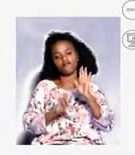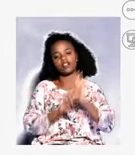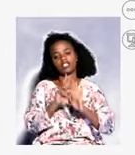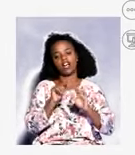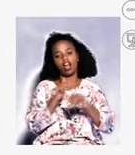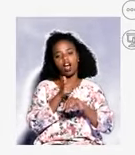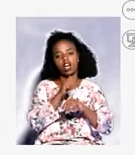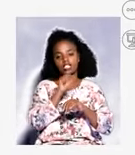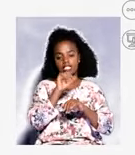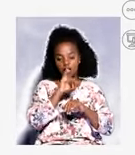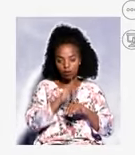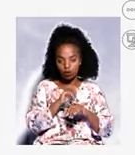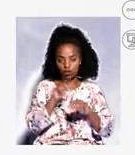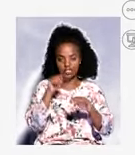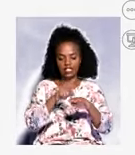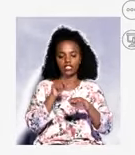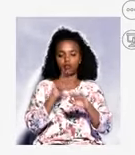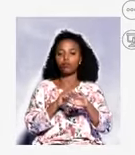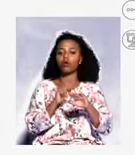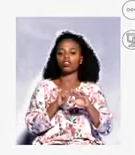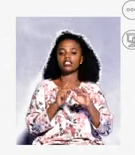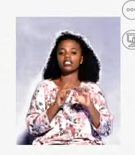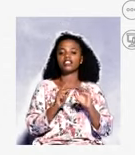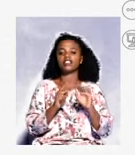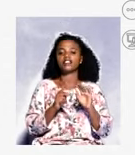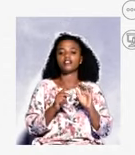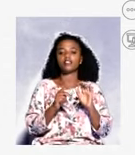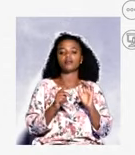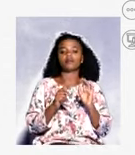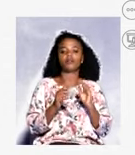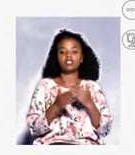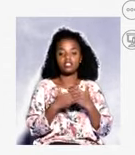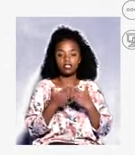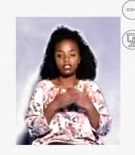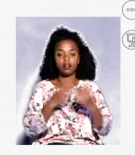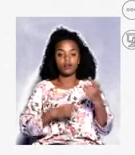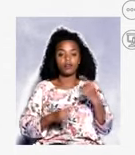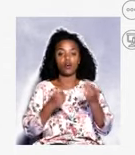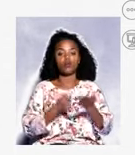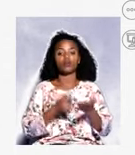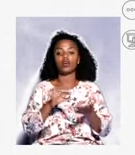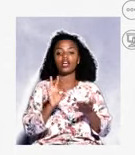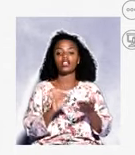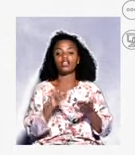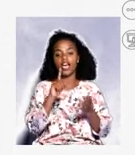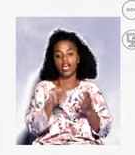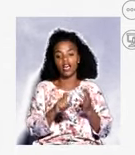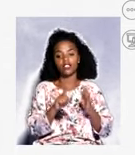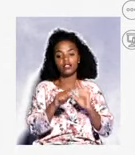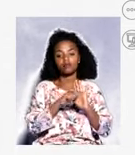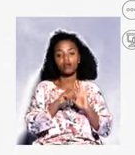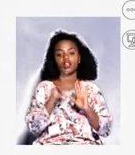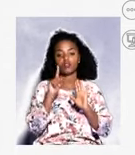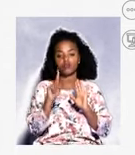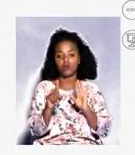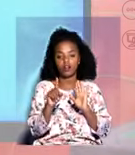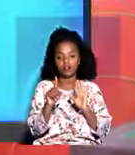point. So further simplifying this, you have this one, x minus